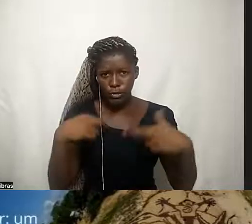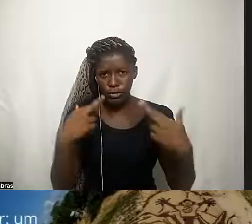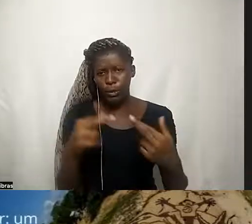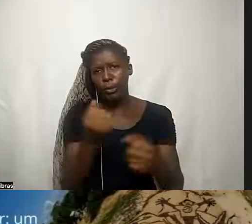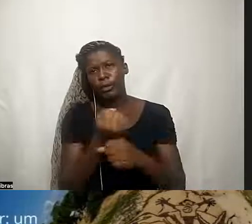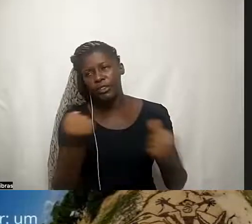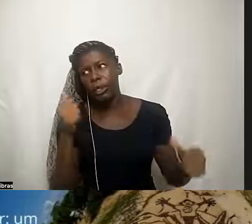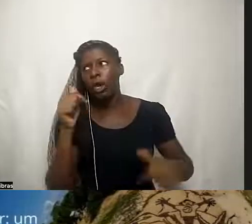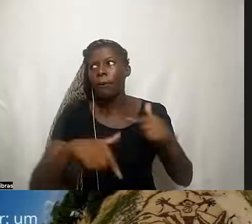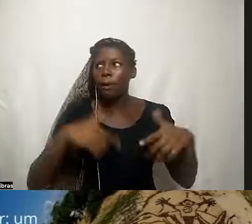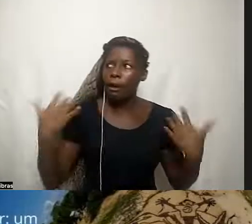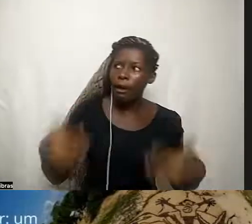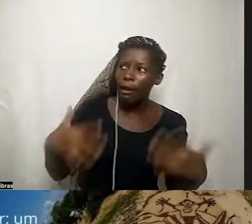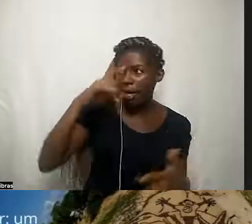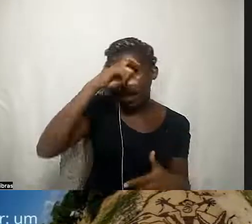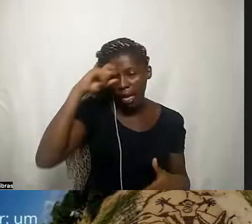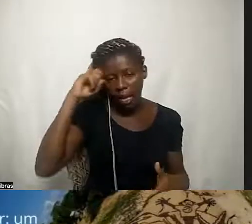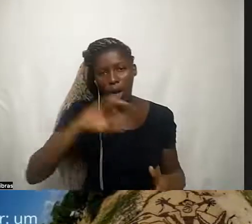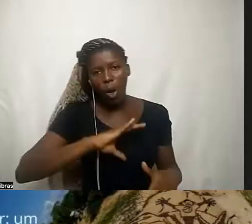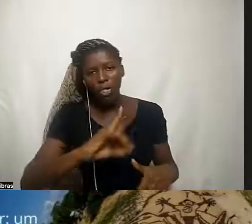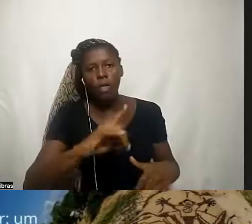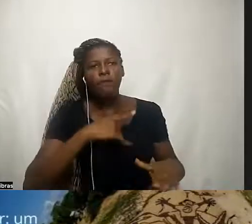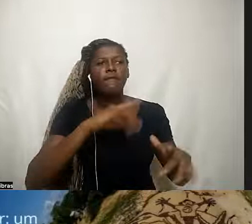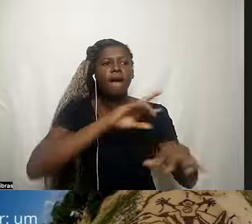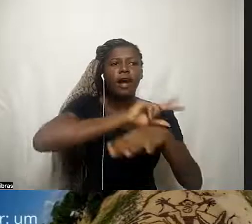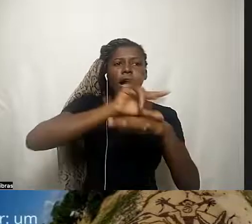plan. It's a very big management work.